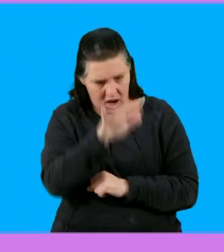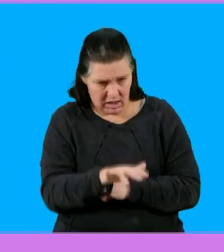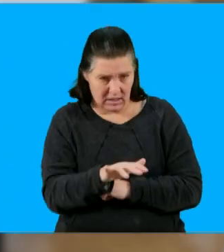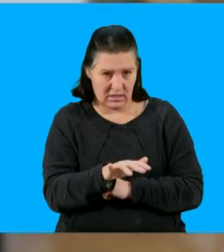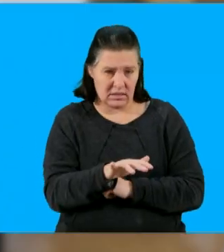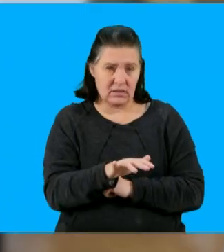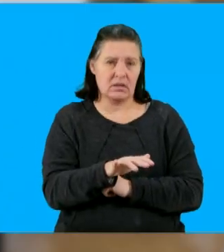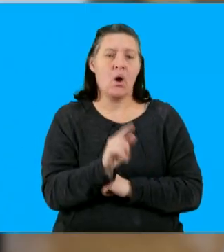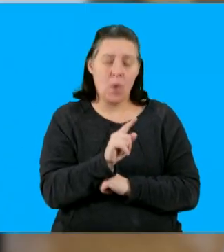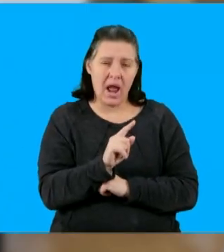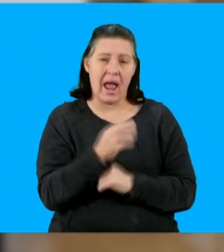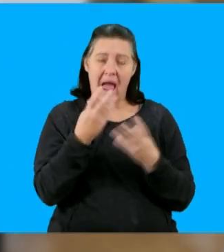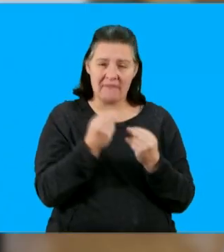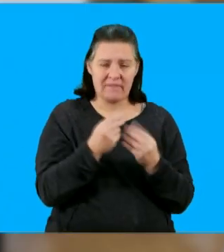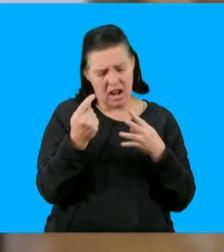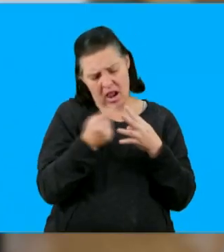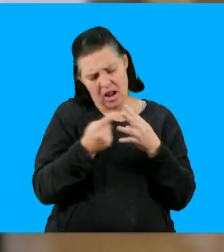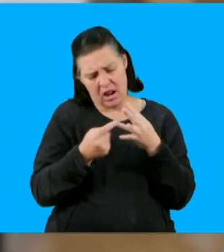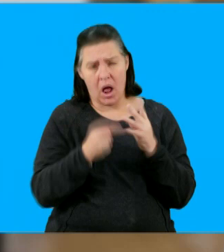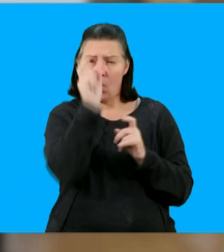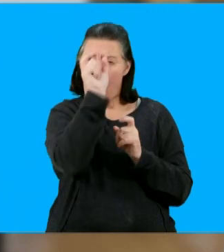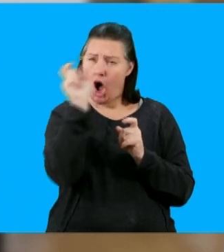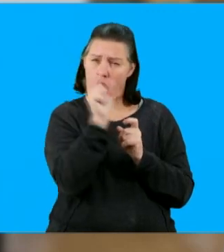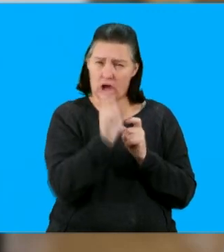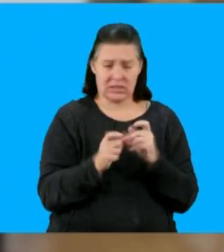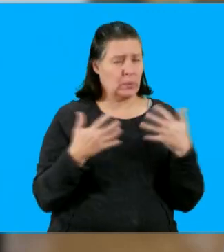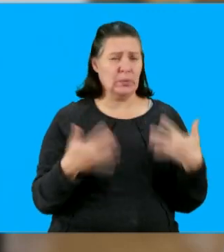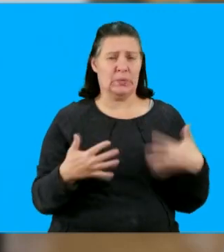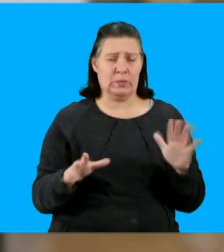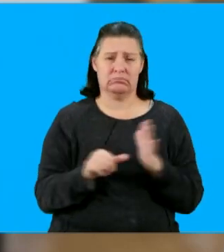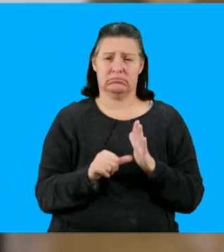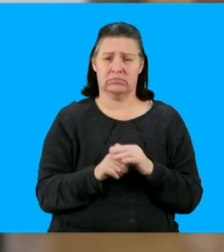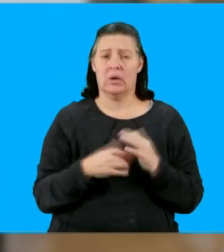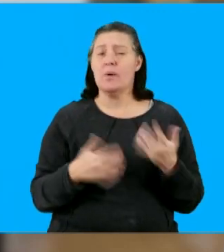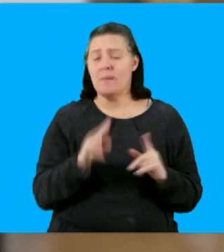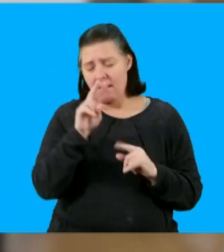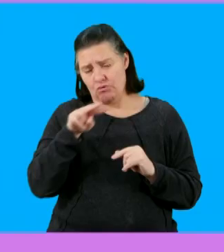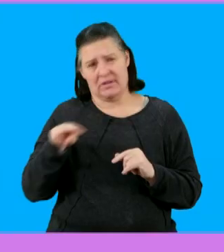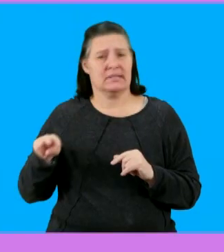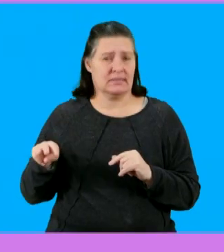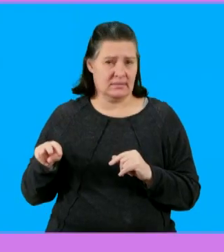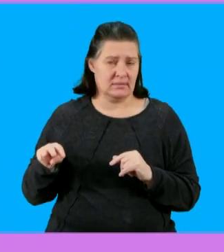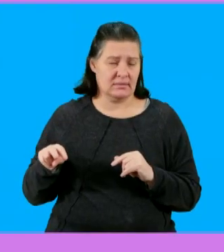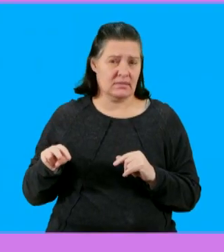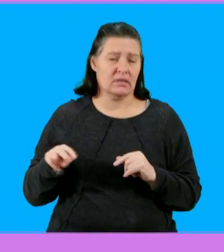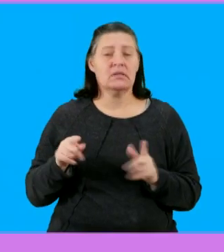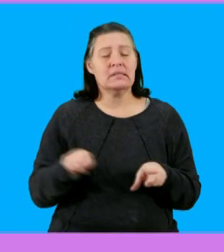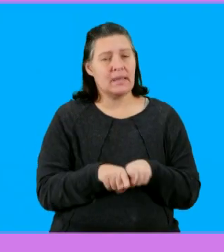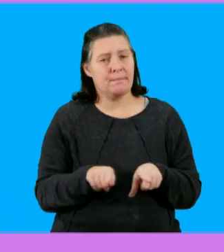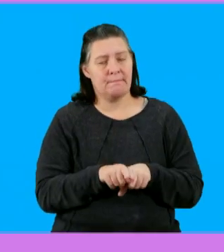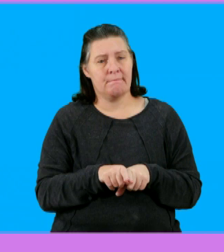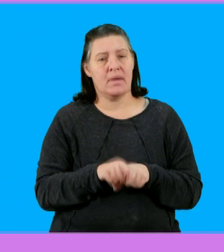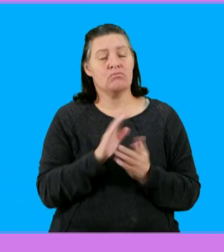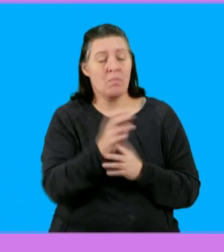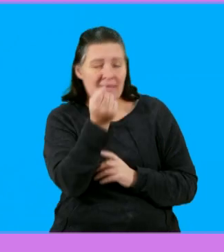right? We bombarded you with a lot of wording, okay? And it's important that you read all of the information and